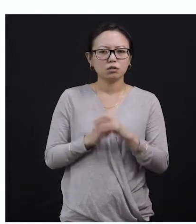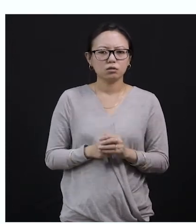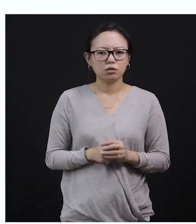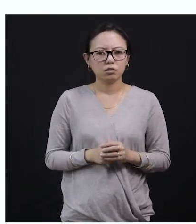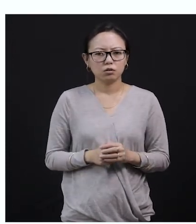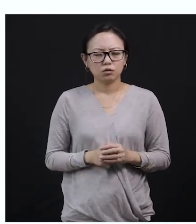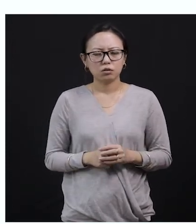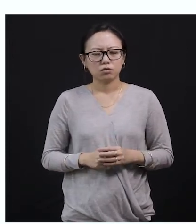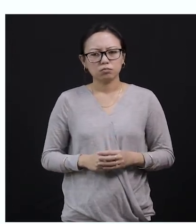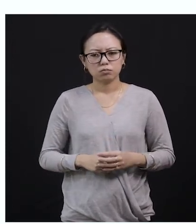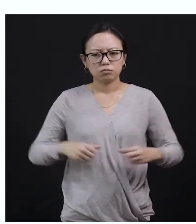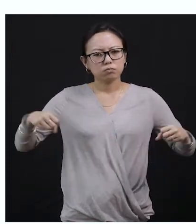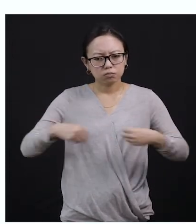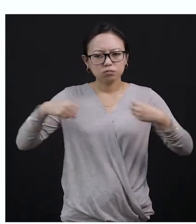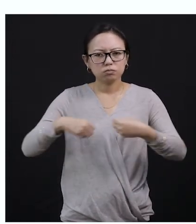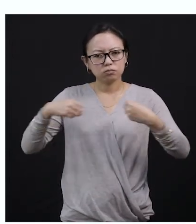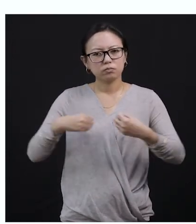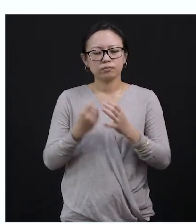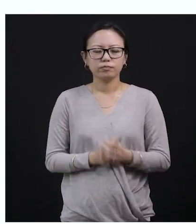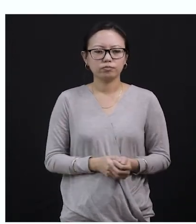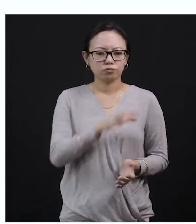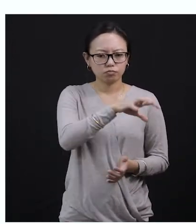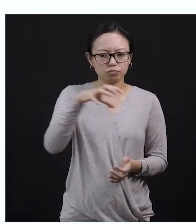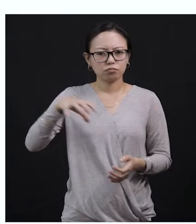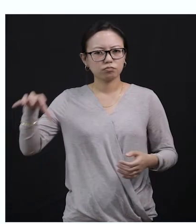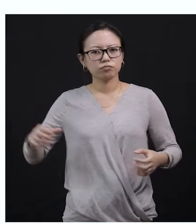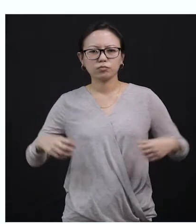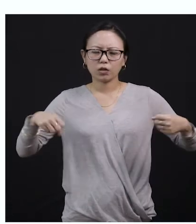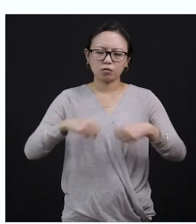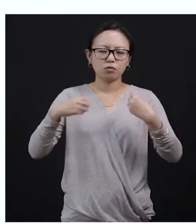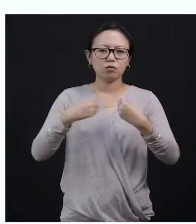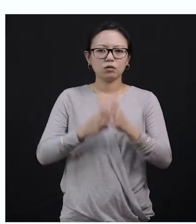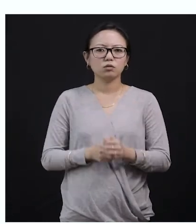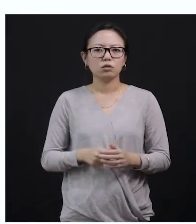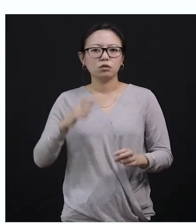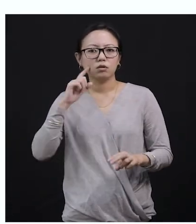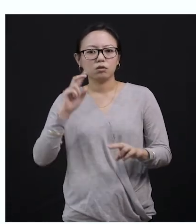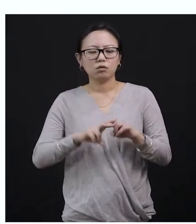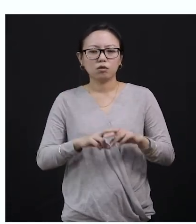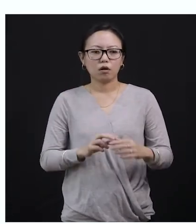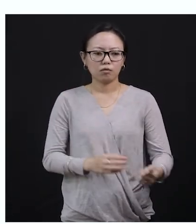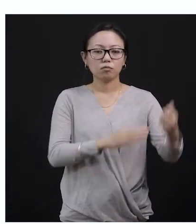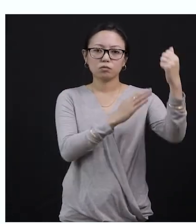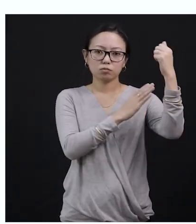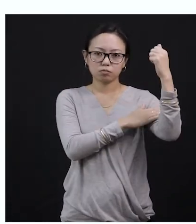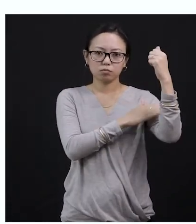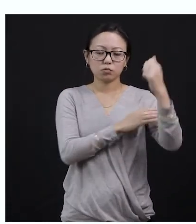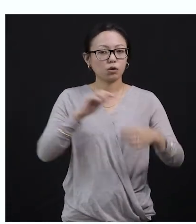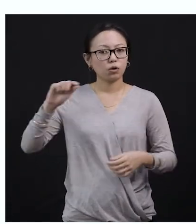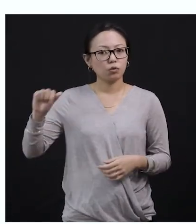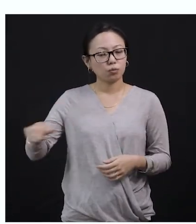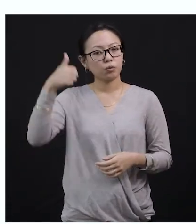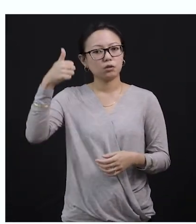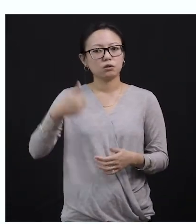Janapada, and whichever Janapadas have achieved power, they were termed as